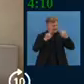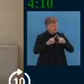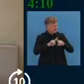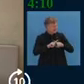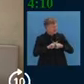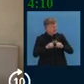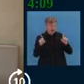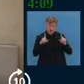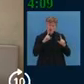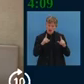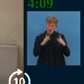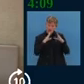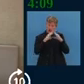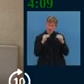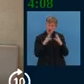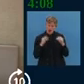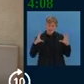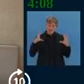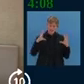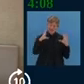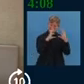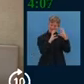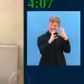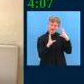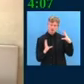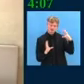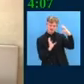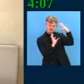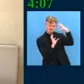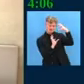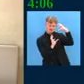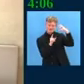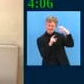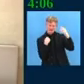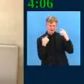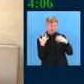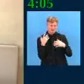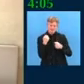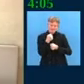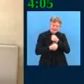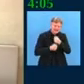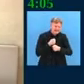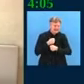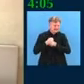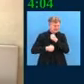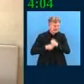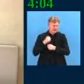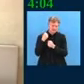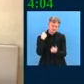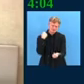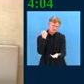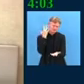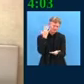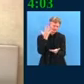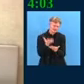small geographical land for centuries. I'm gonna go quickly about the